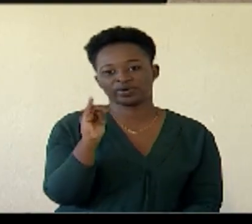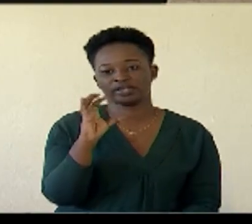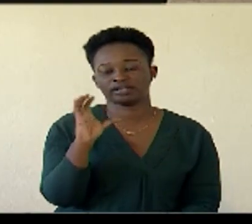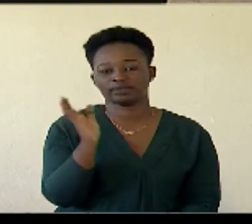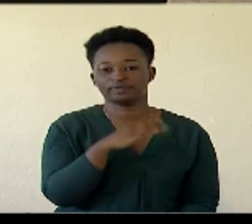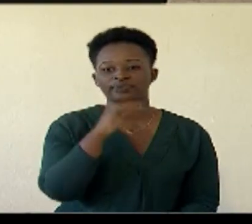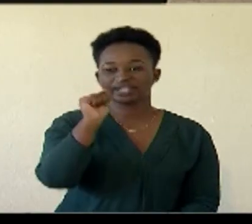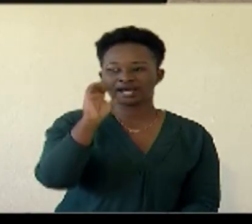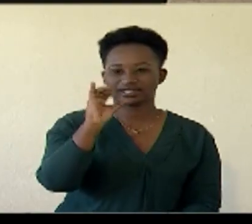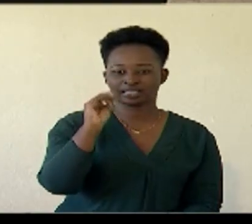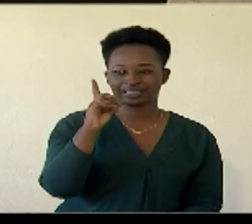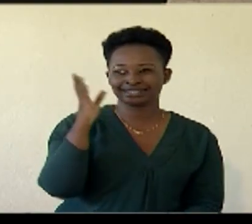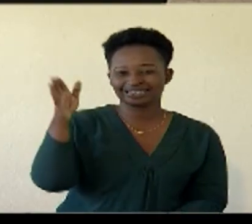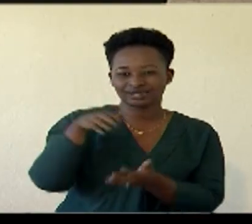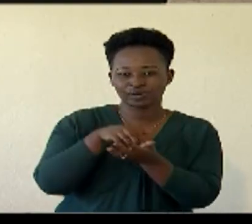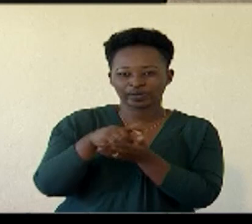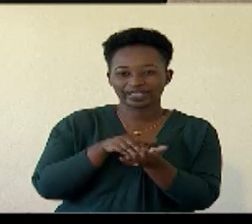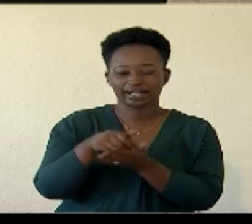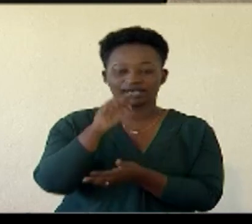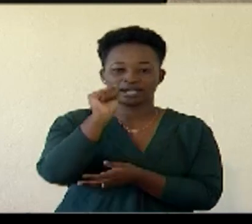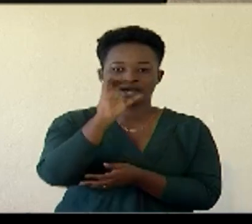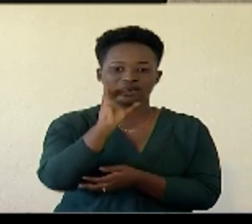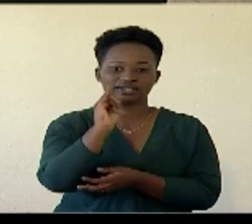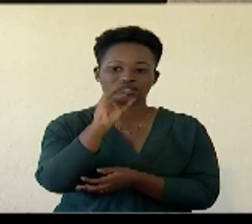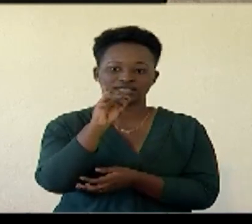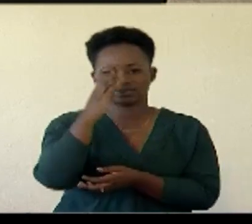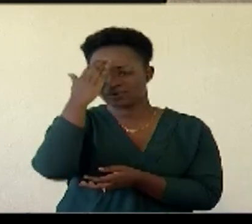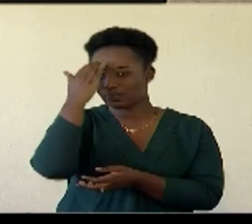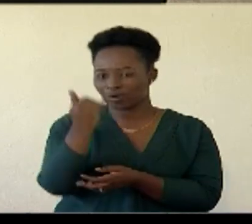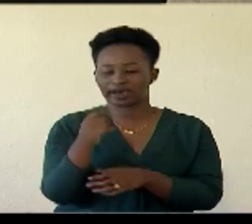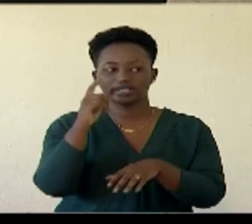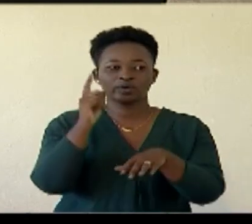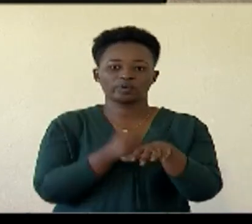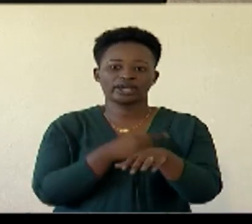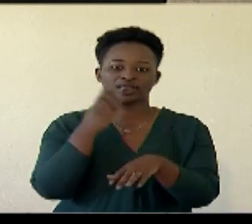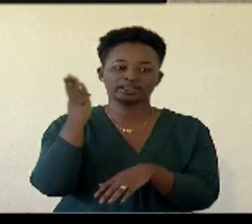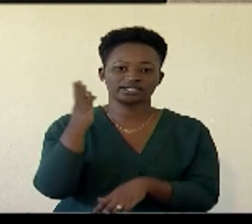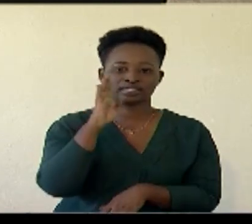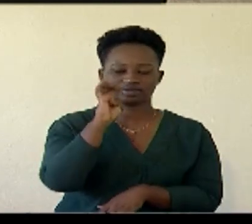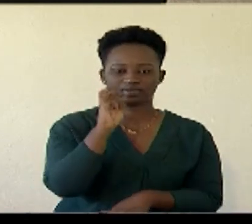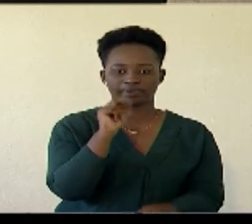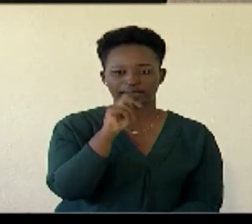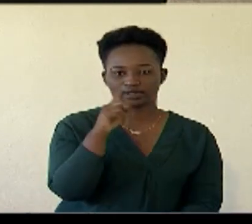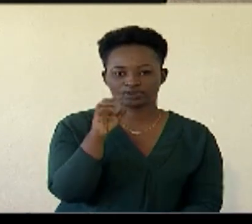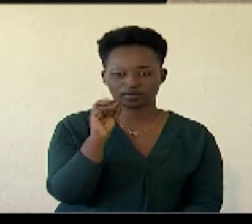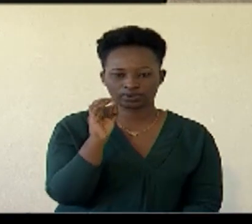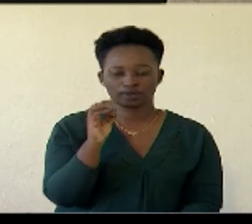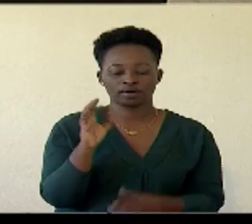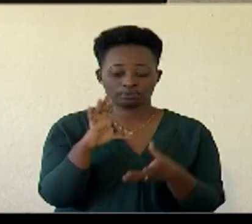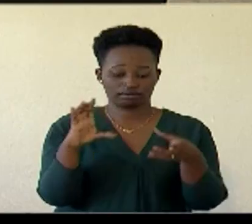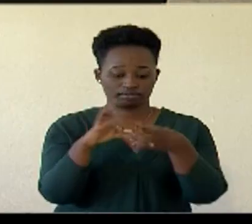is it a weaker acid compared to this? So when this benzo, the ethanoate